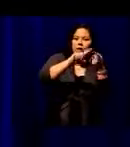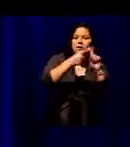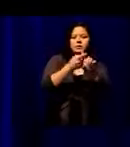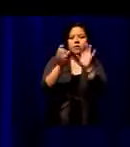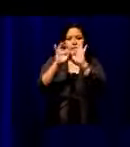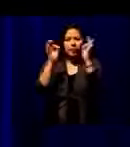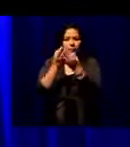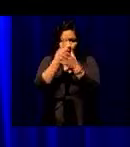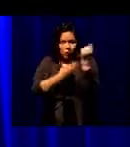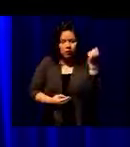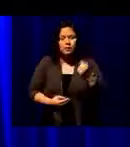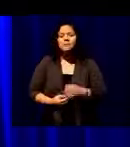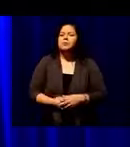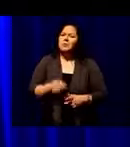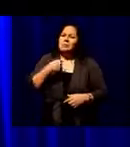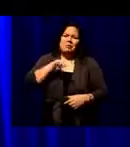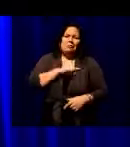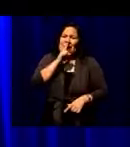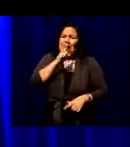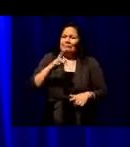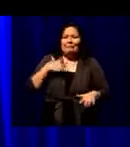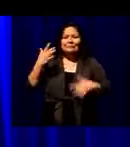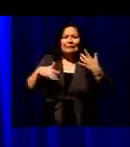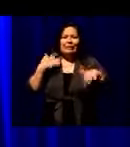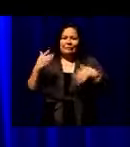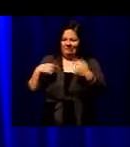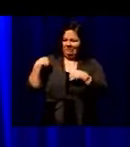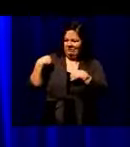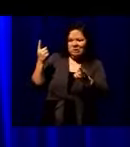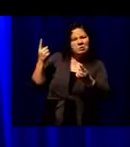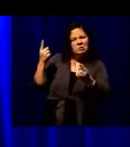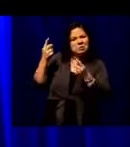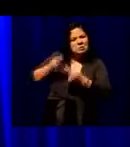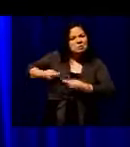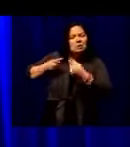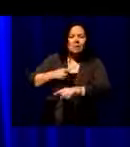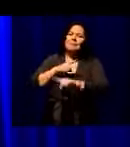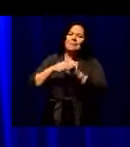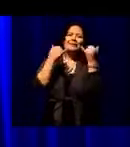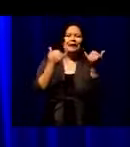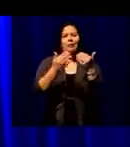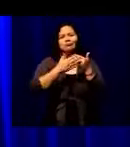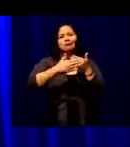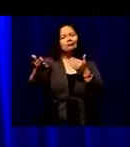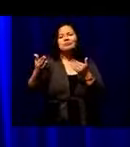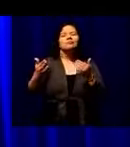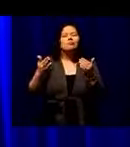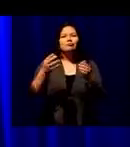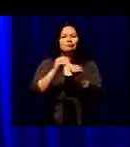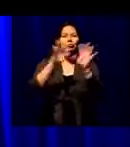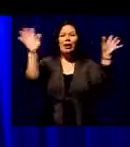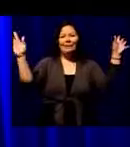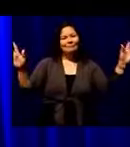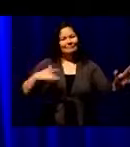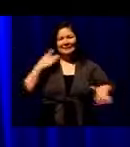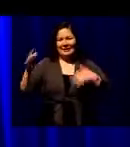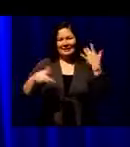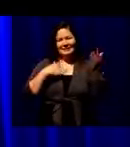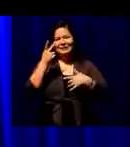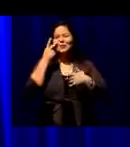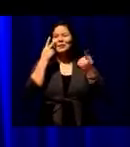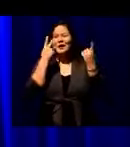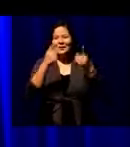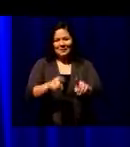And we're getting really excited. After a dark time, there is so much light. I'm